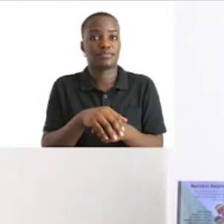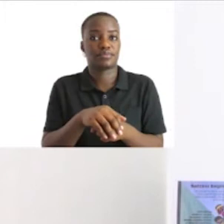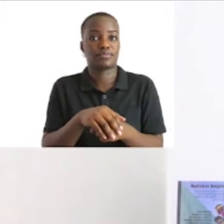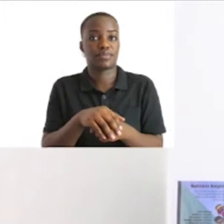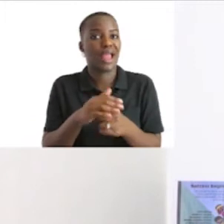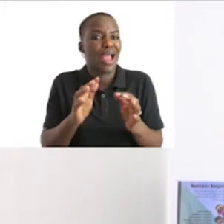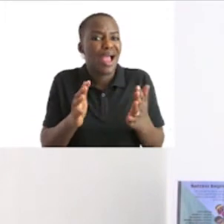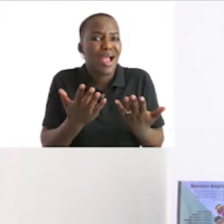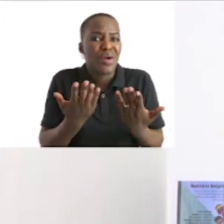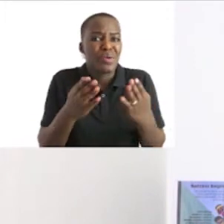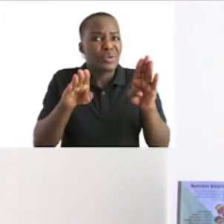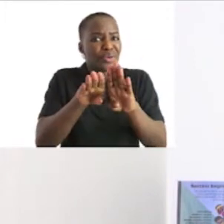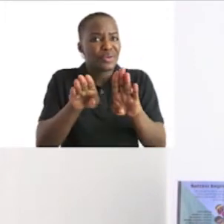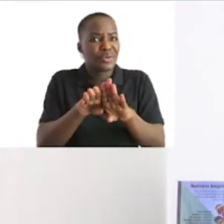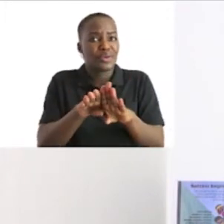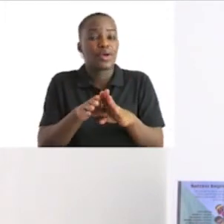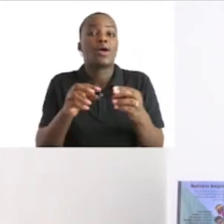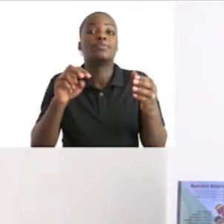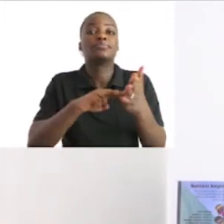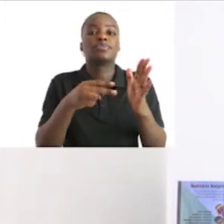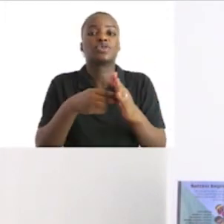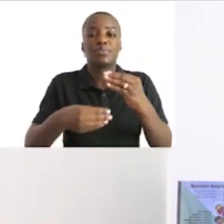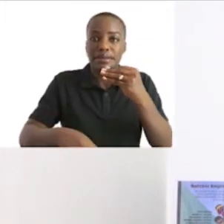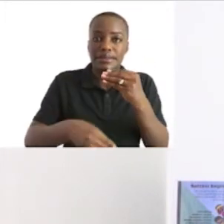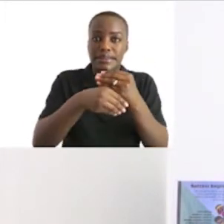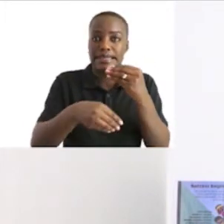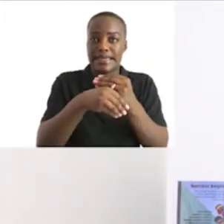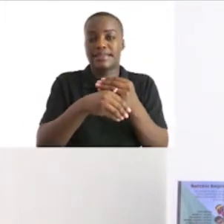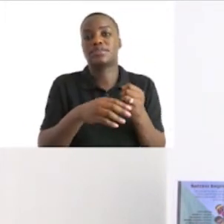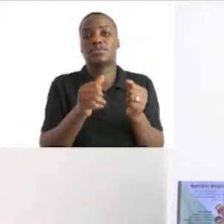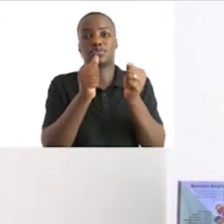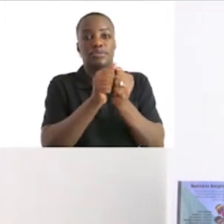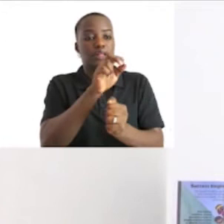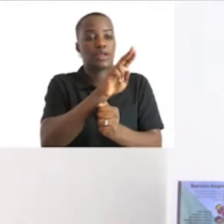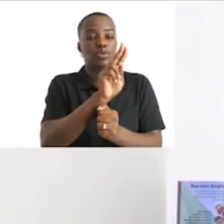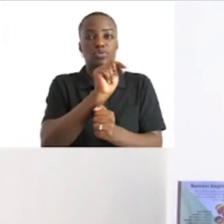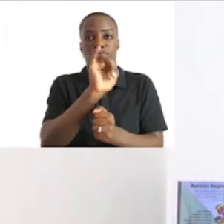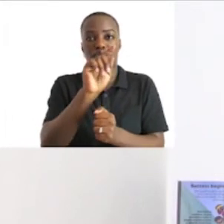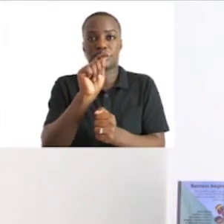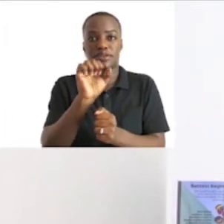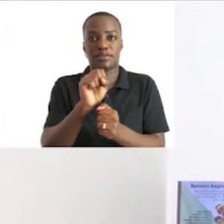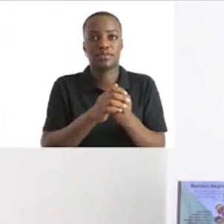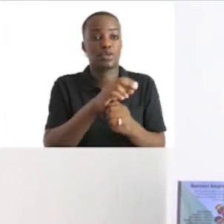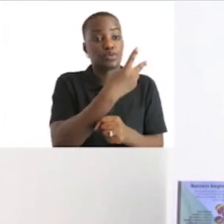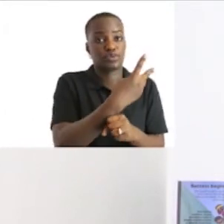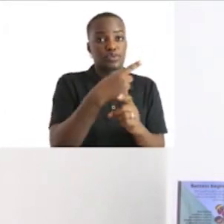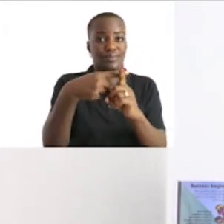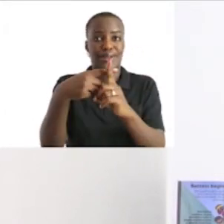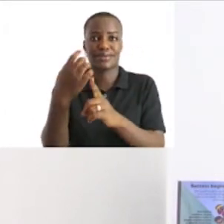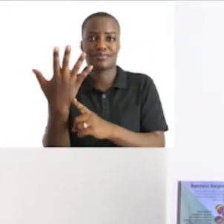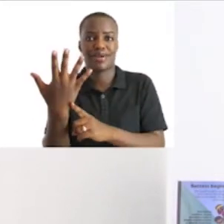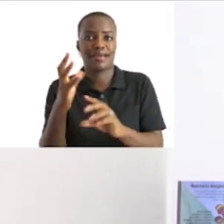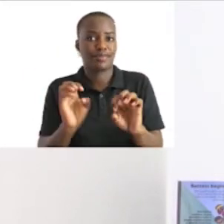this case now, we need to add the ones together. So what is 2